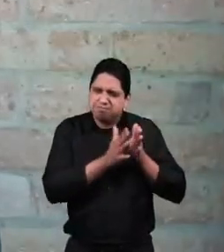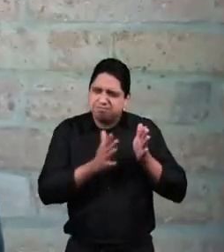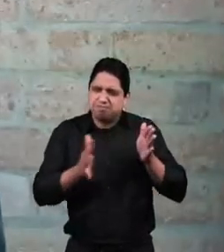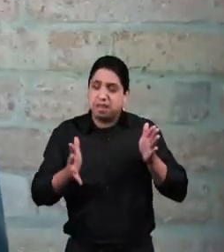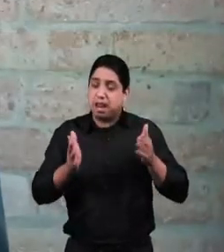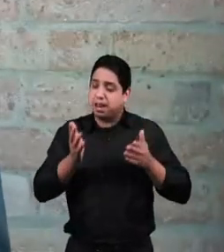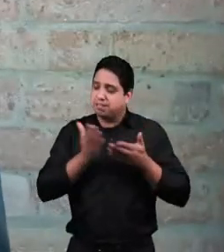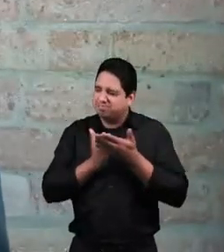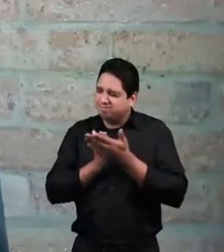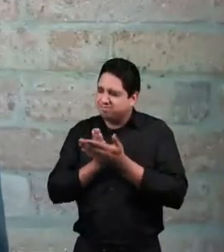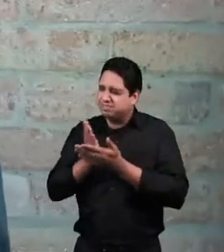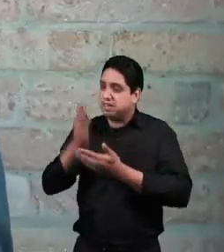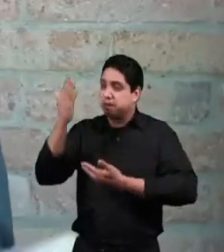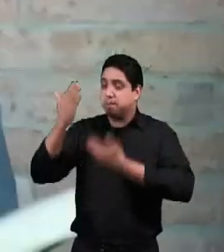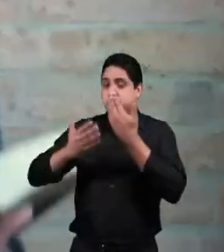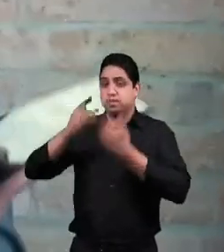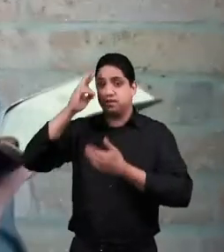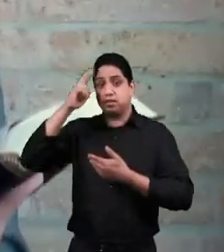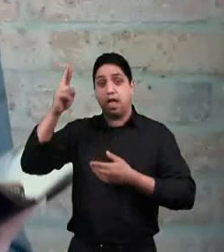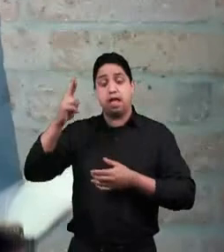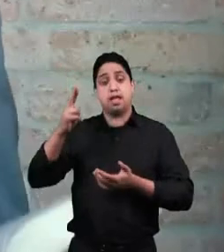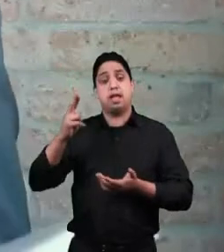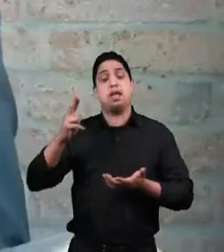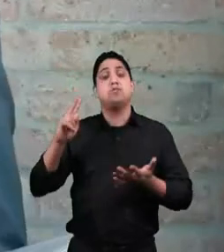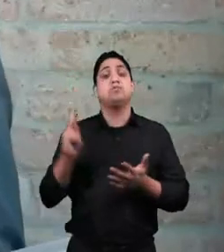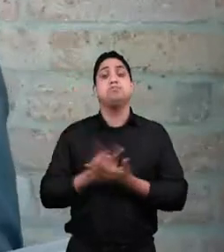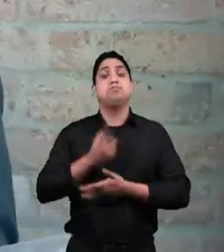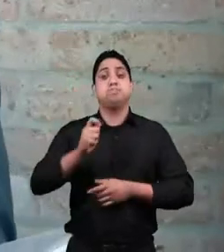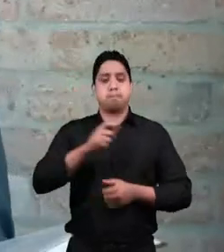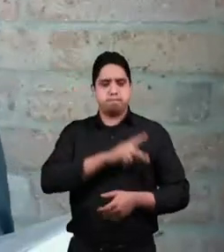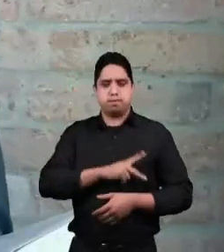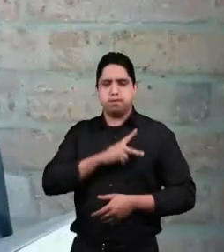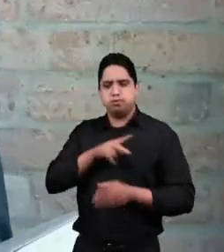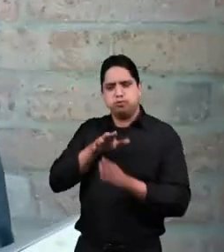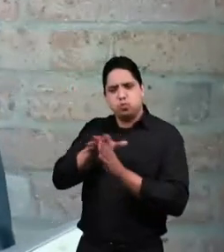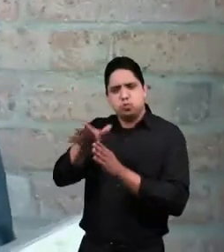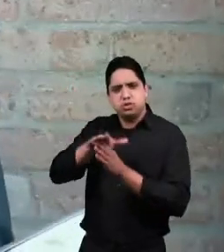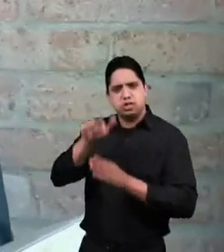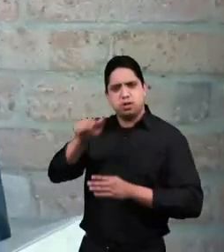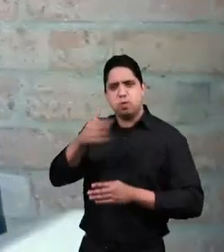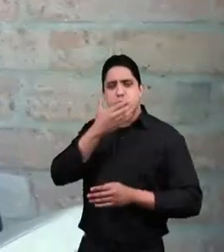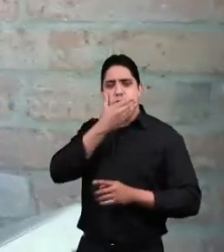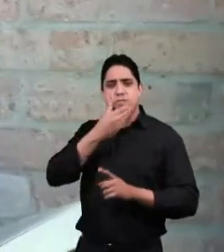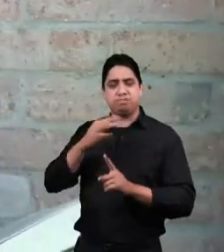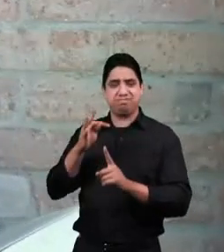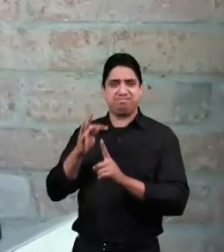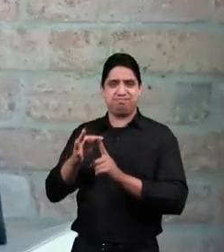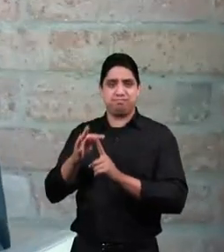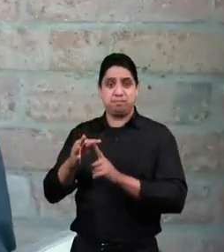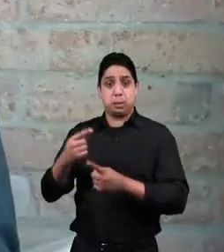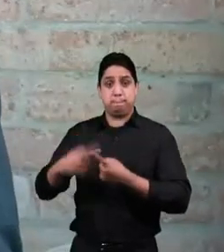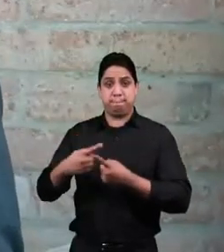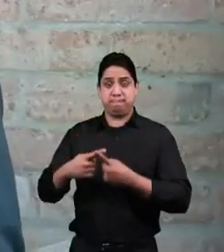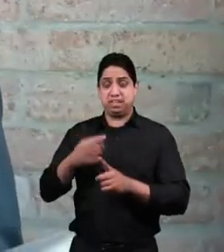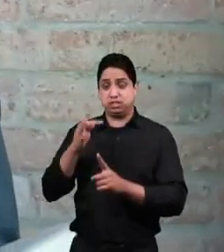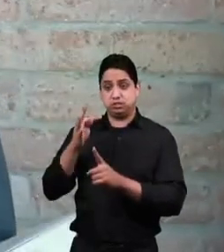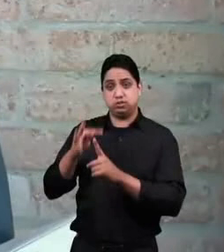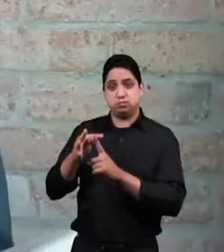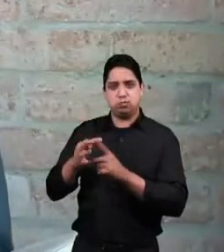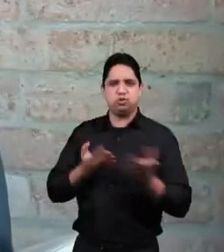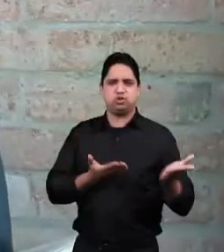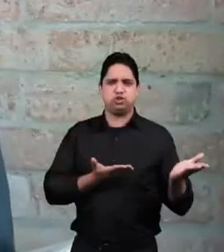Lord. He spoke to Timothy his last orientations because Timothy was